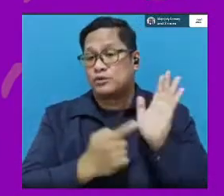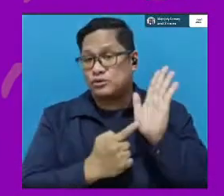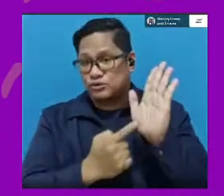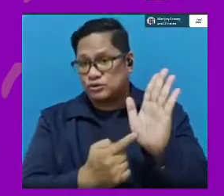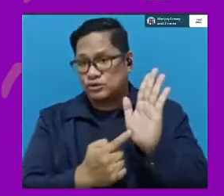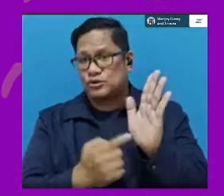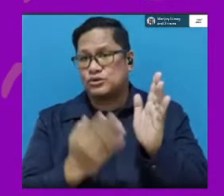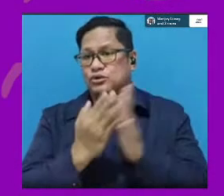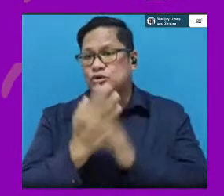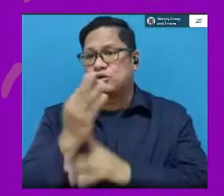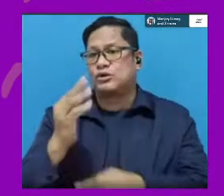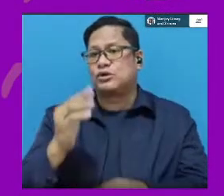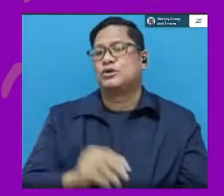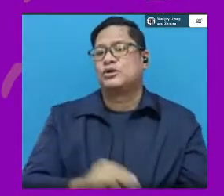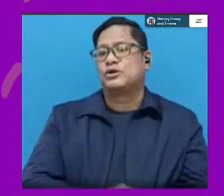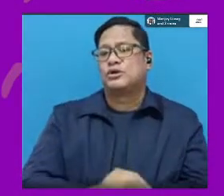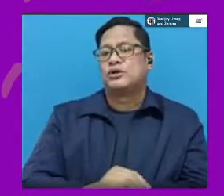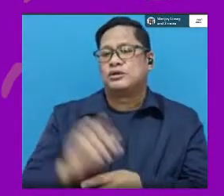number